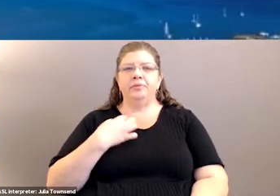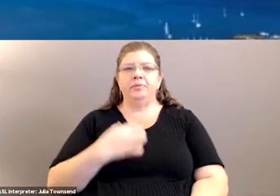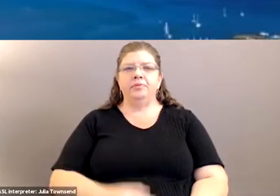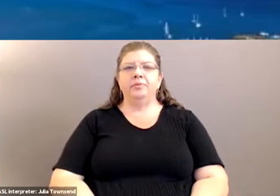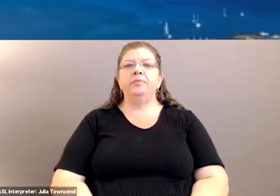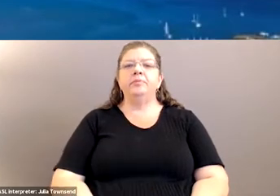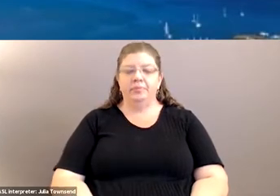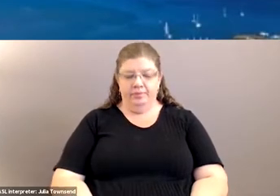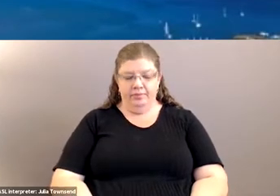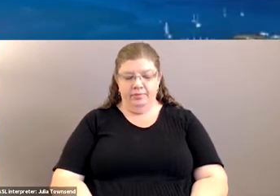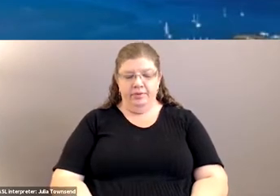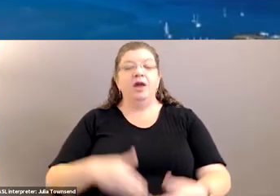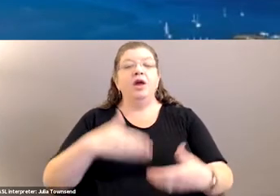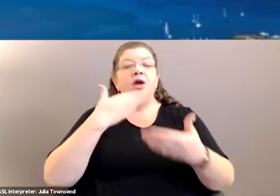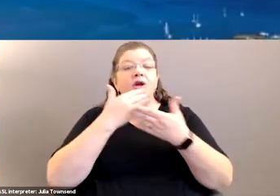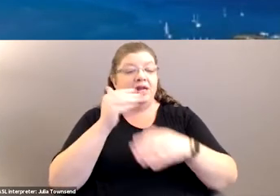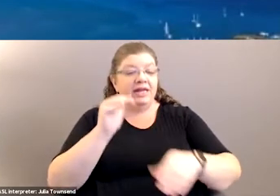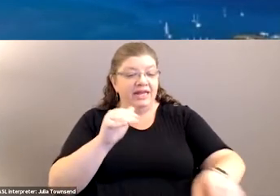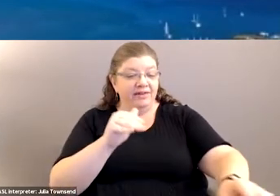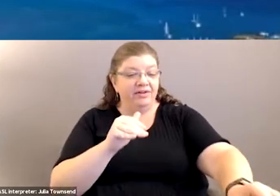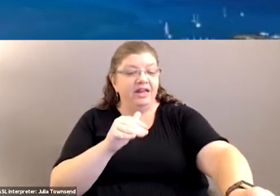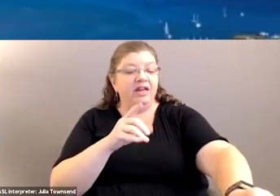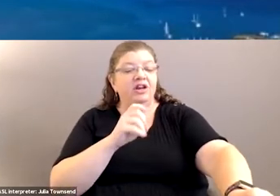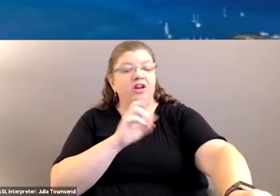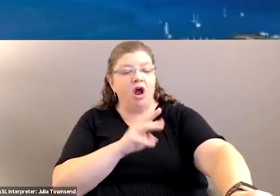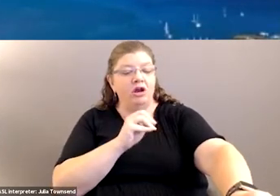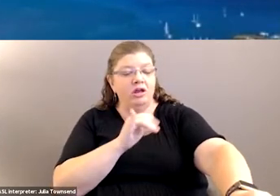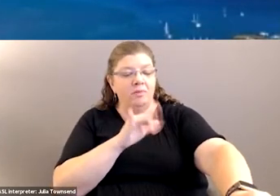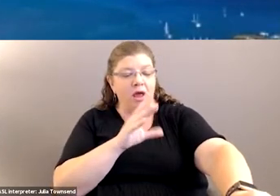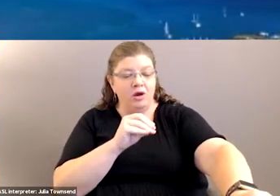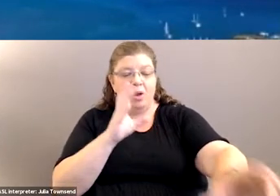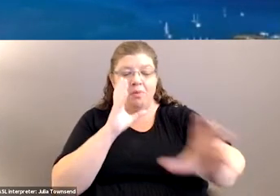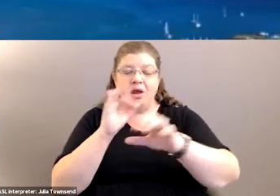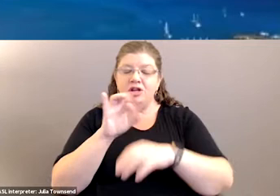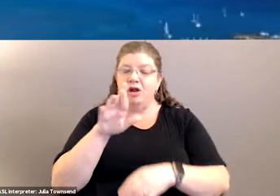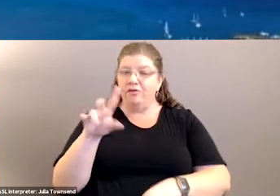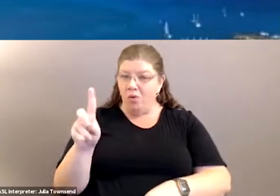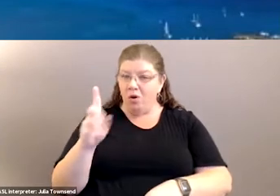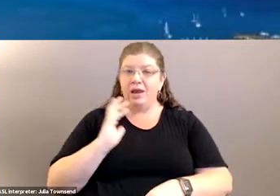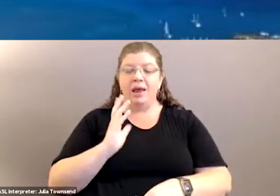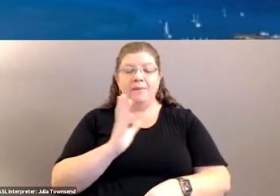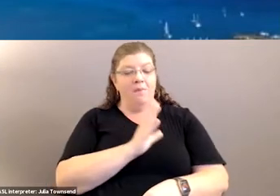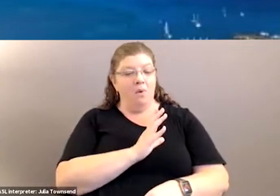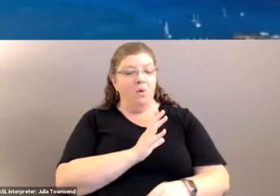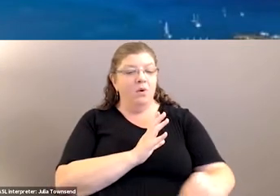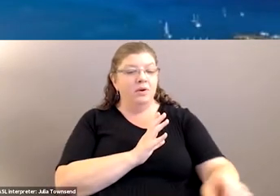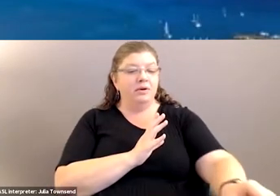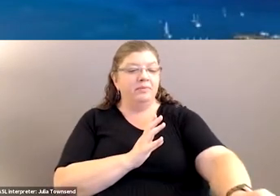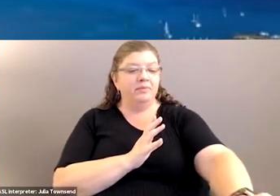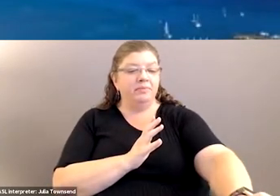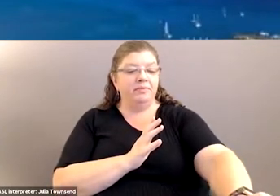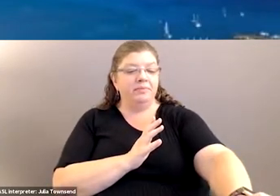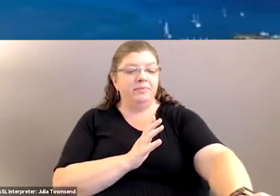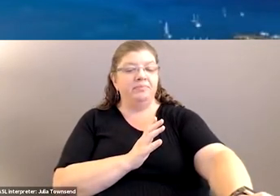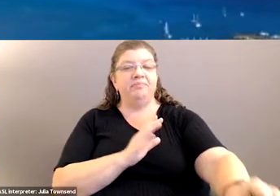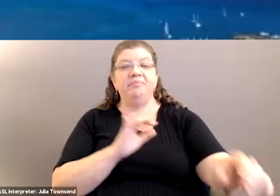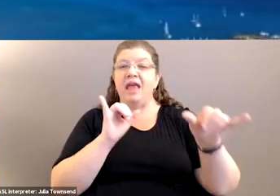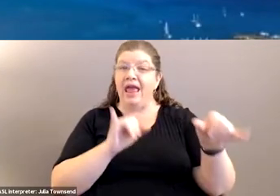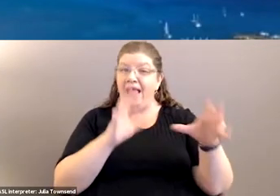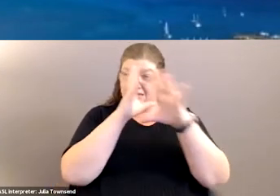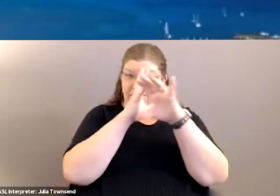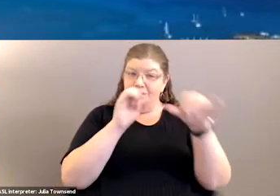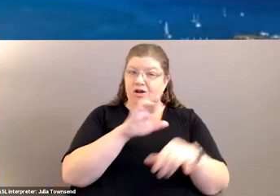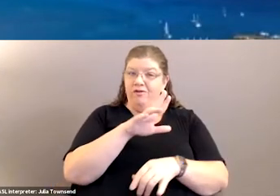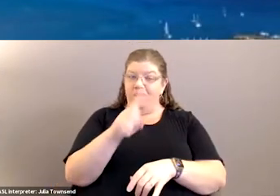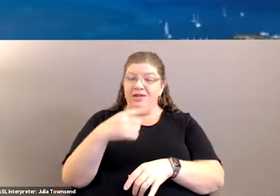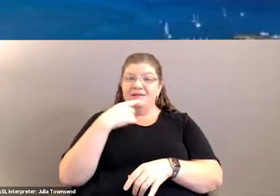good evening dr maldonado president ford and board here as president ford said with